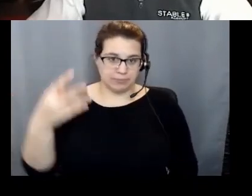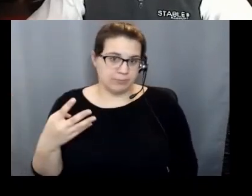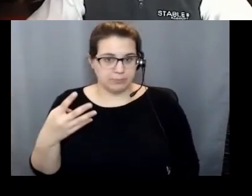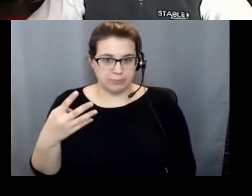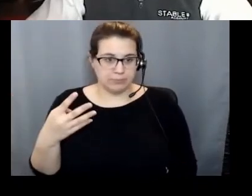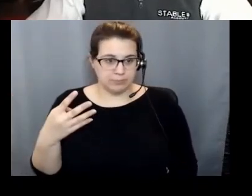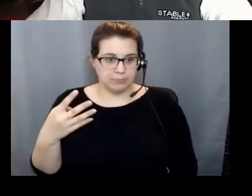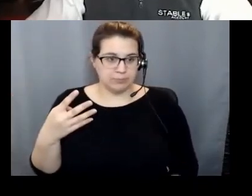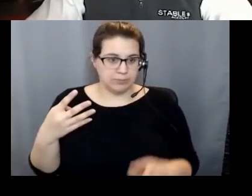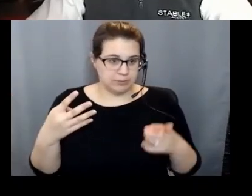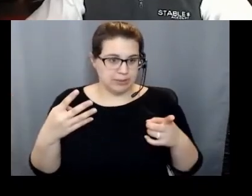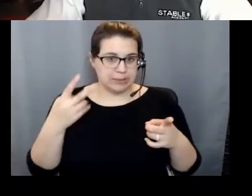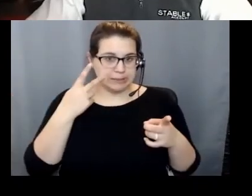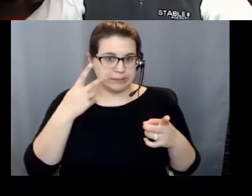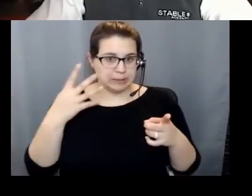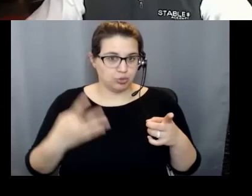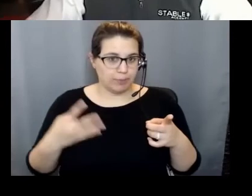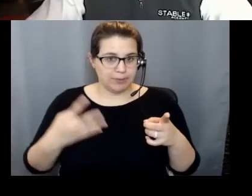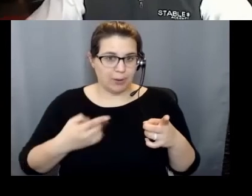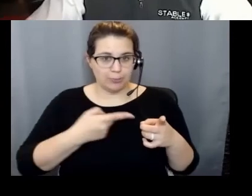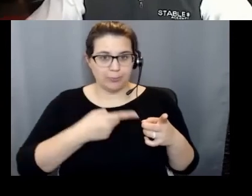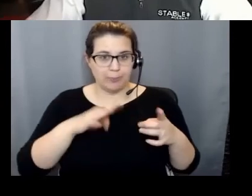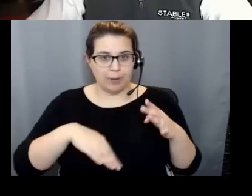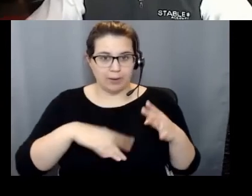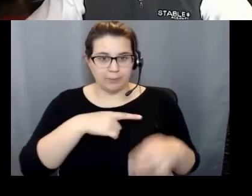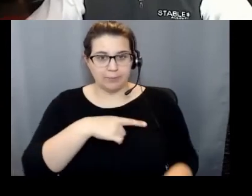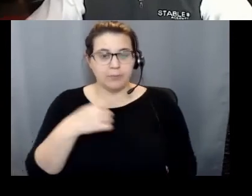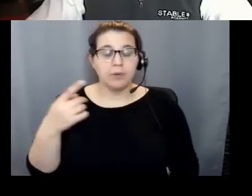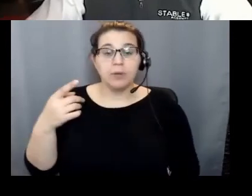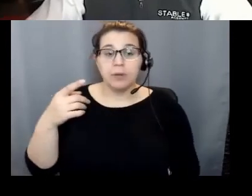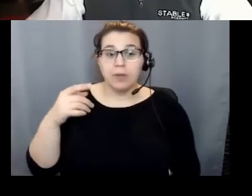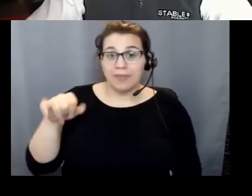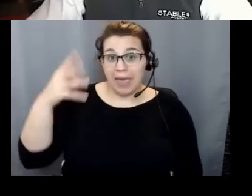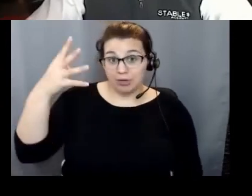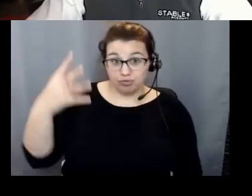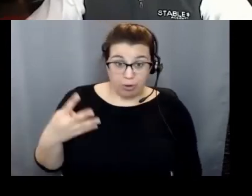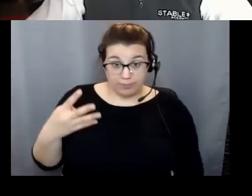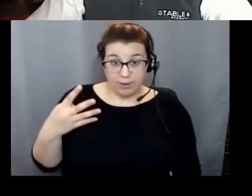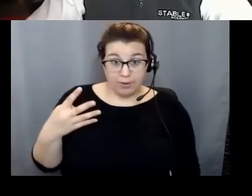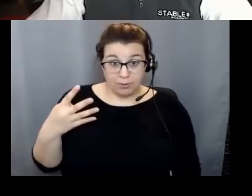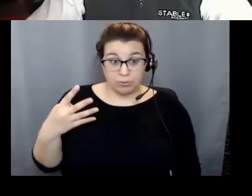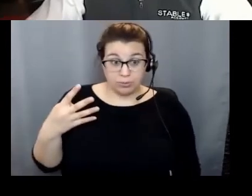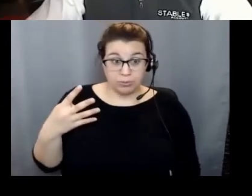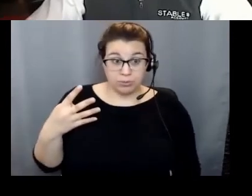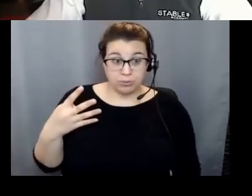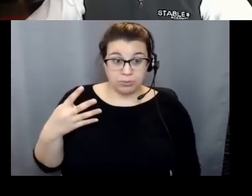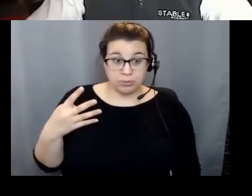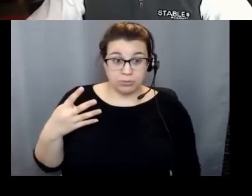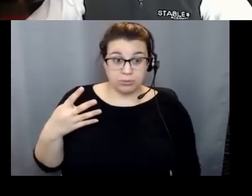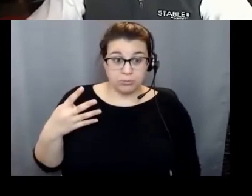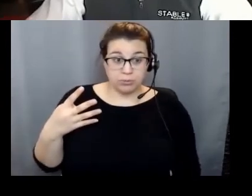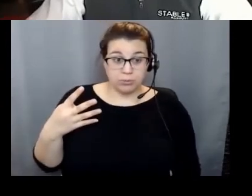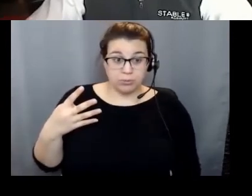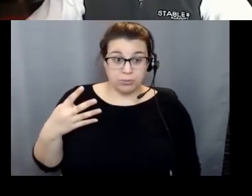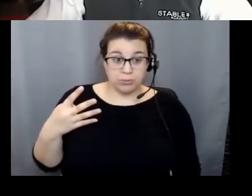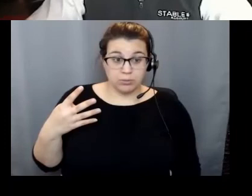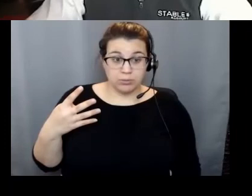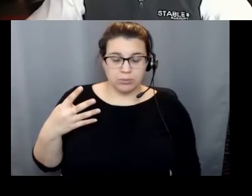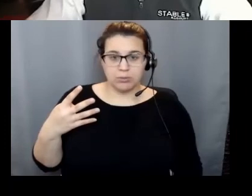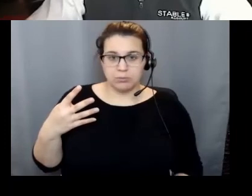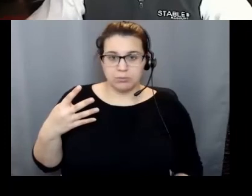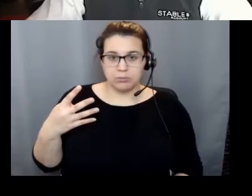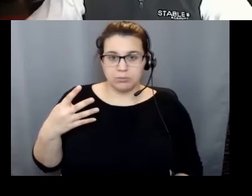down here. And when you click on the drop-down from this dashboard, it will give you 4